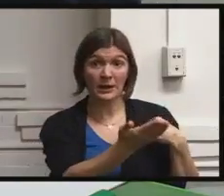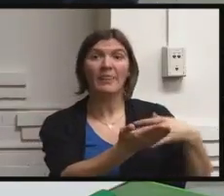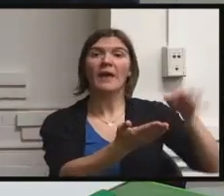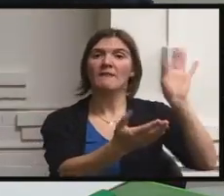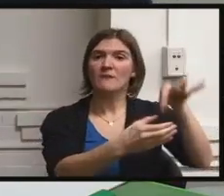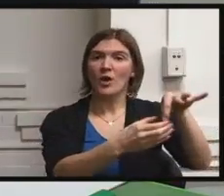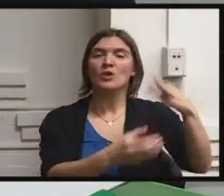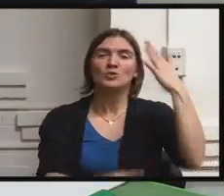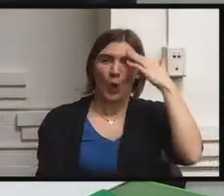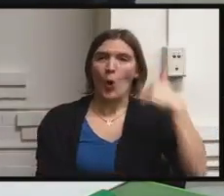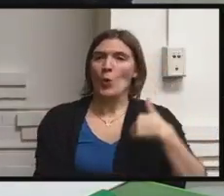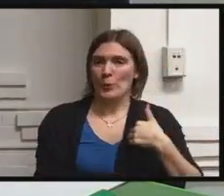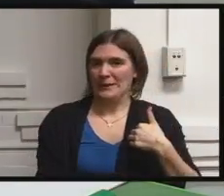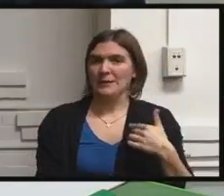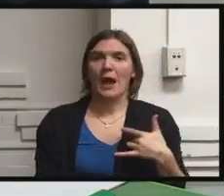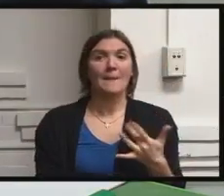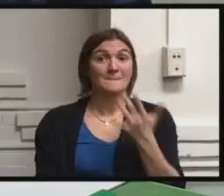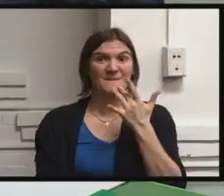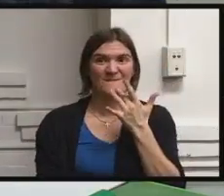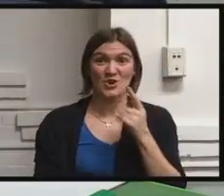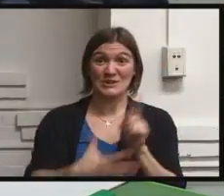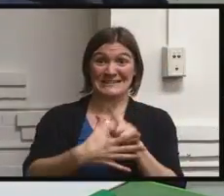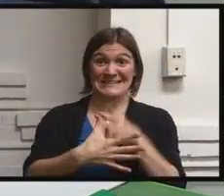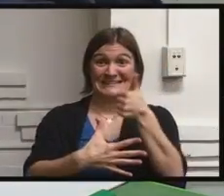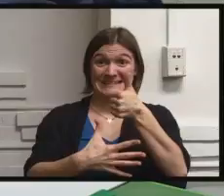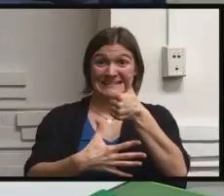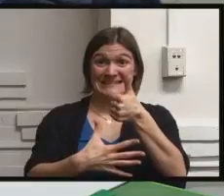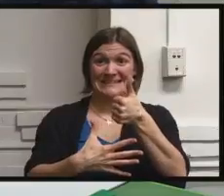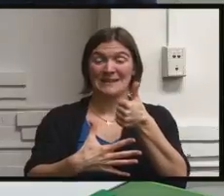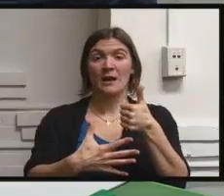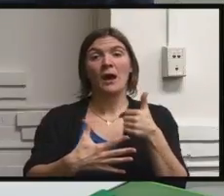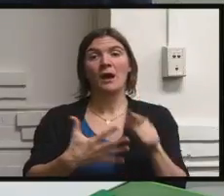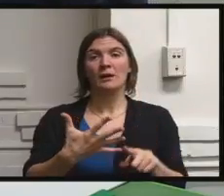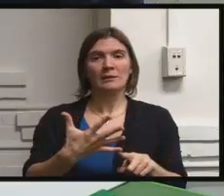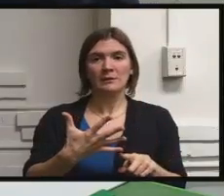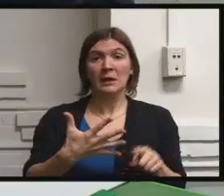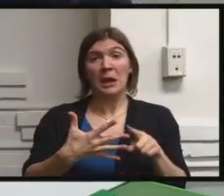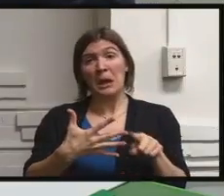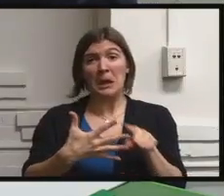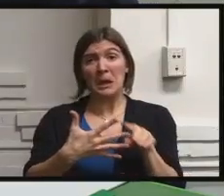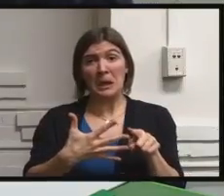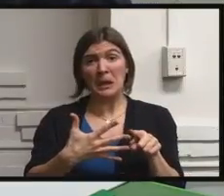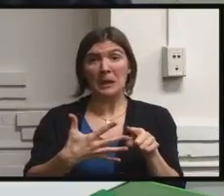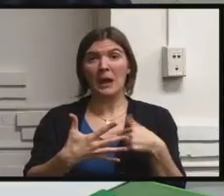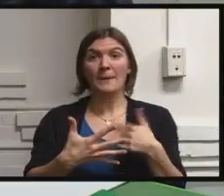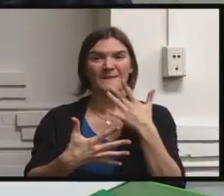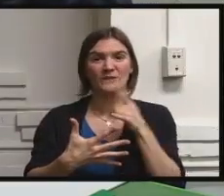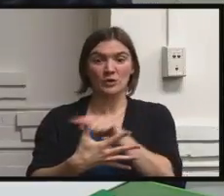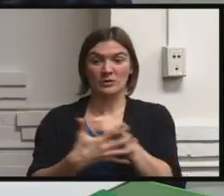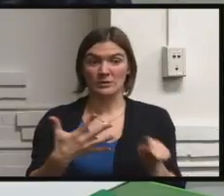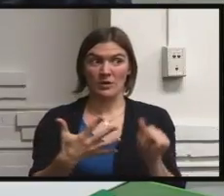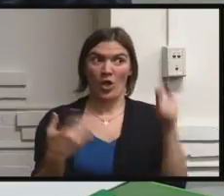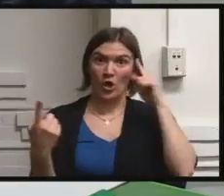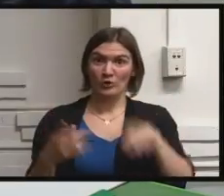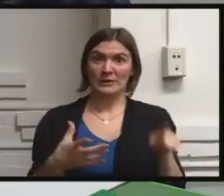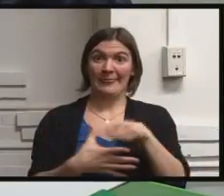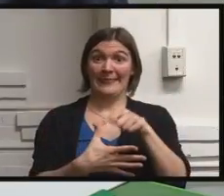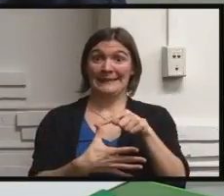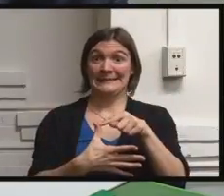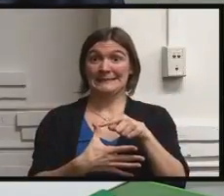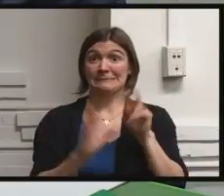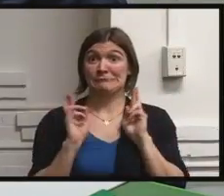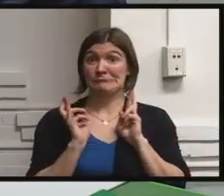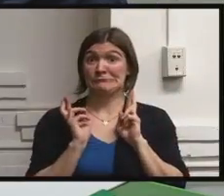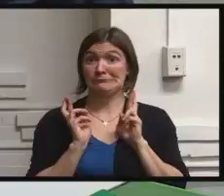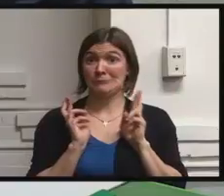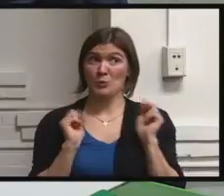again, and you know my, I love the whole shebang, but I am not, I would love this to be a consensus, you know, that all